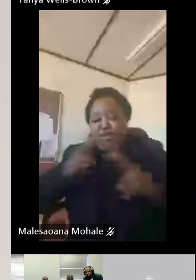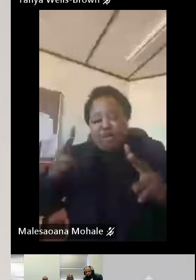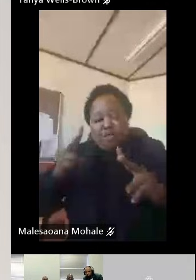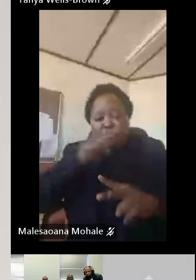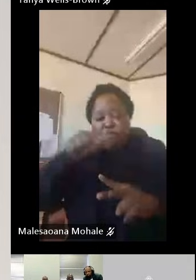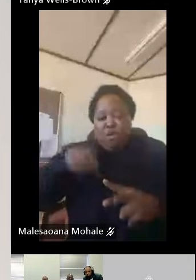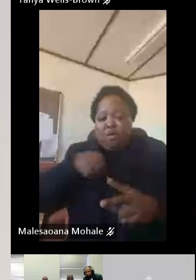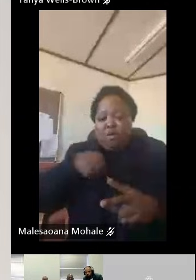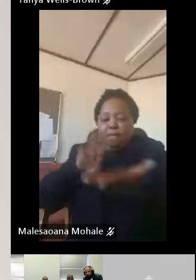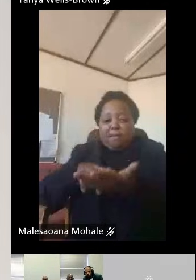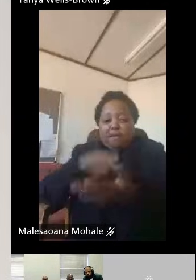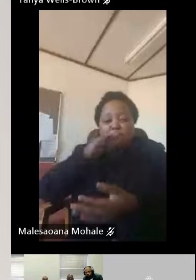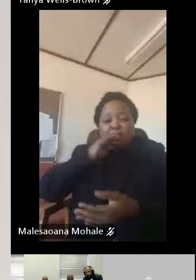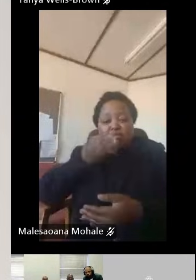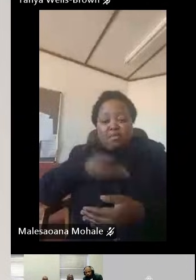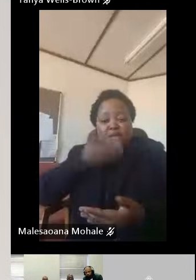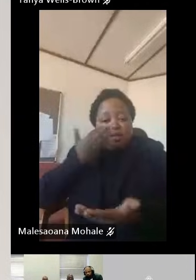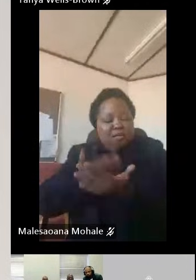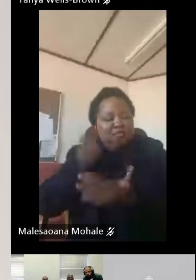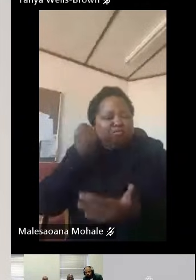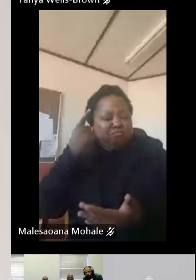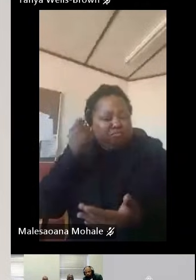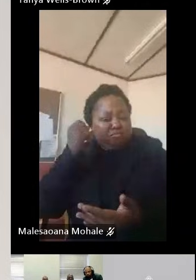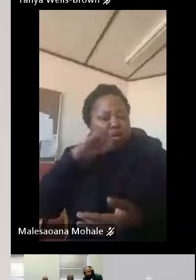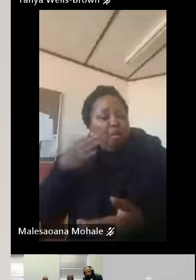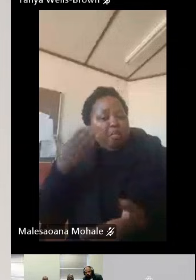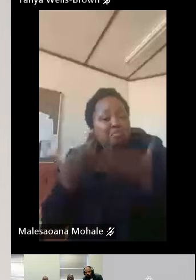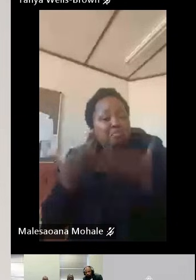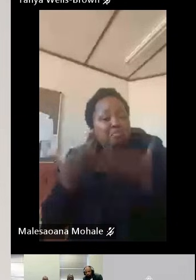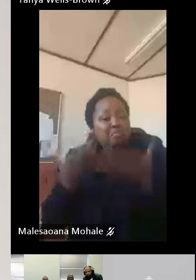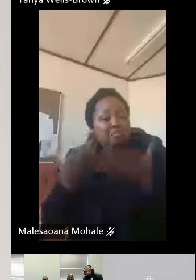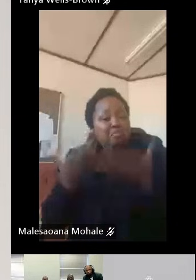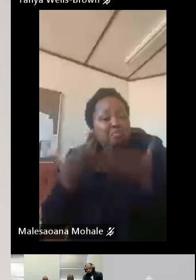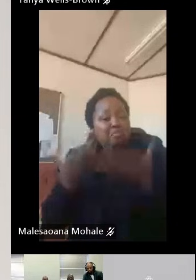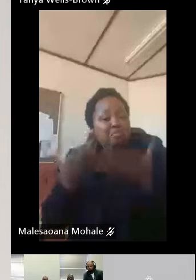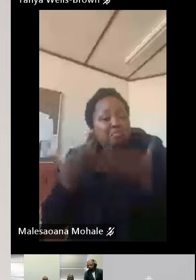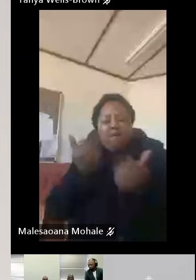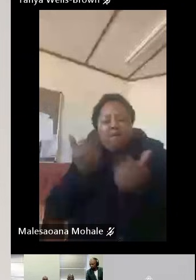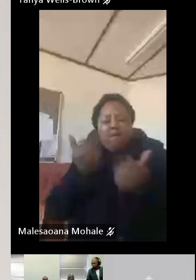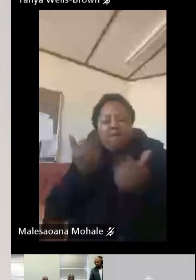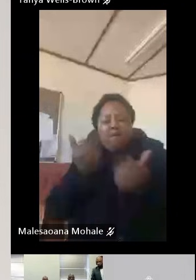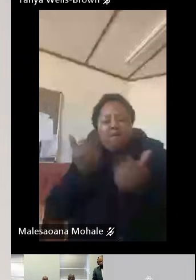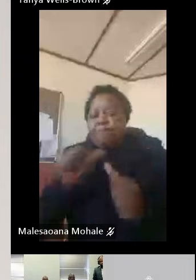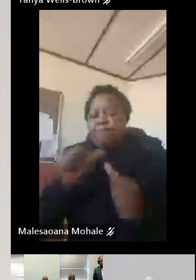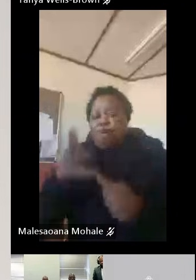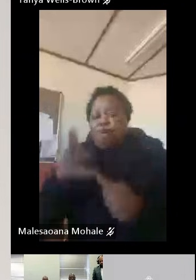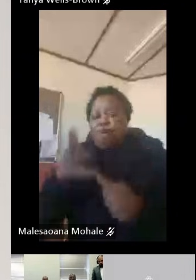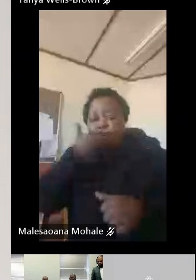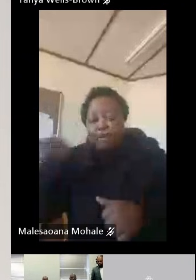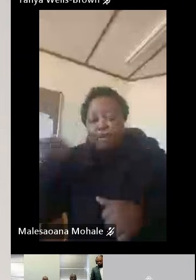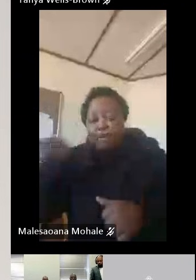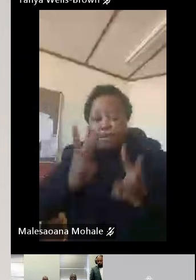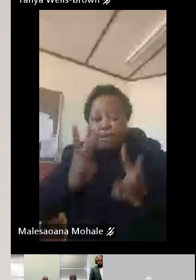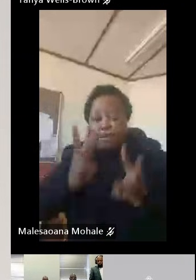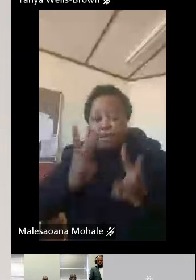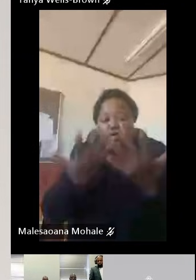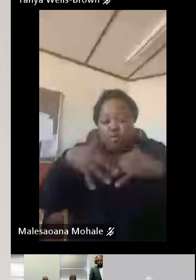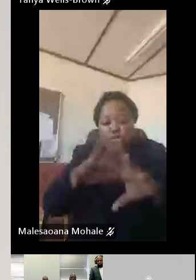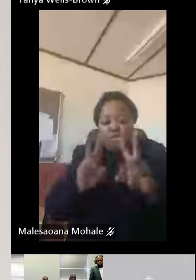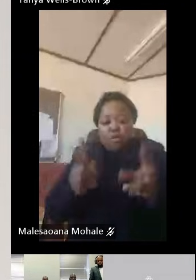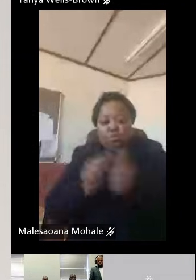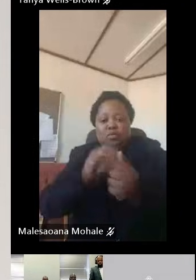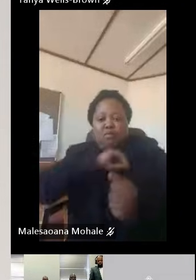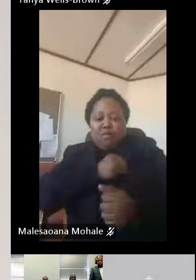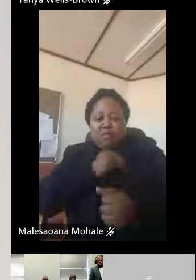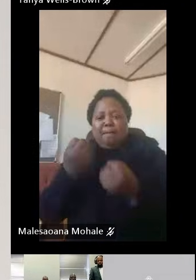to understand or have an idea of the best way we could better include persons with disabilities. For many people will say,